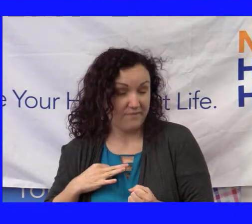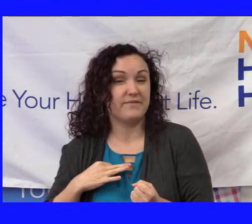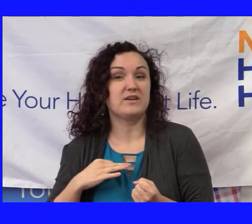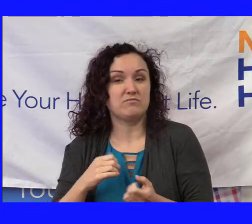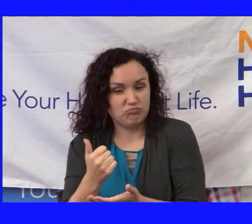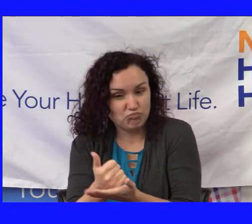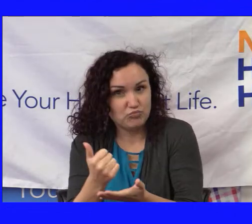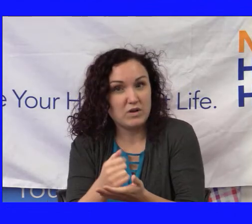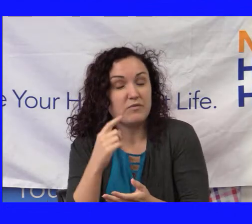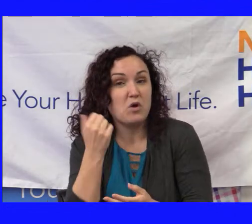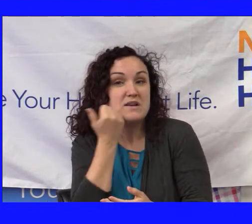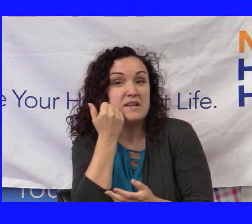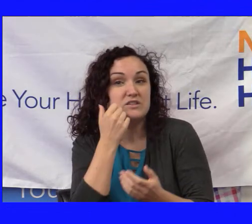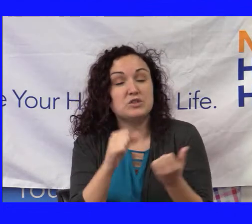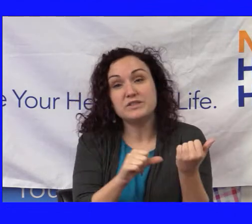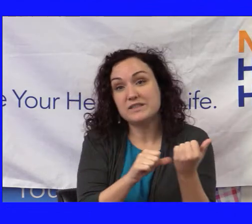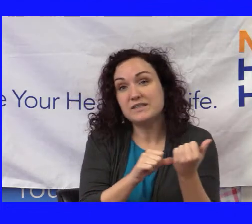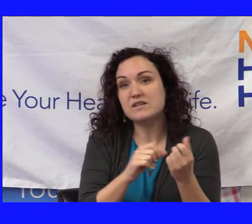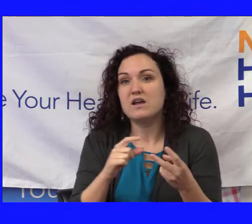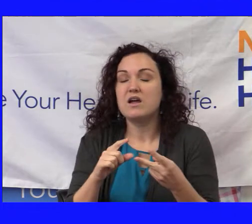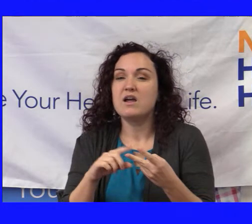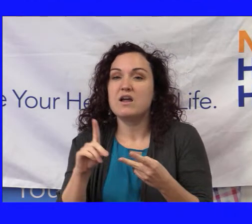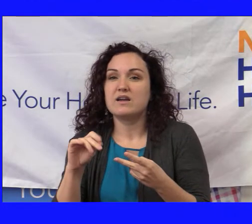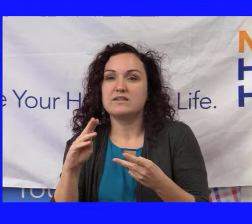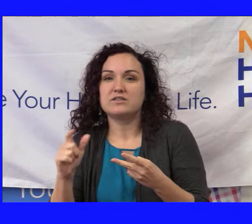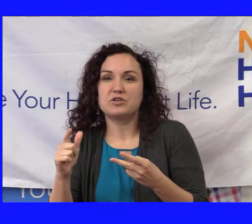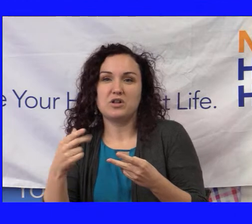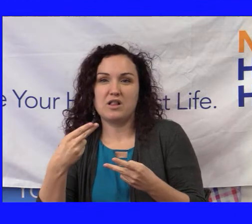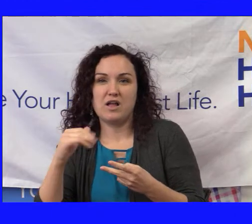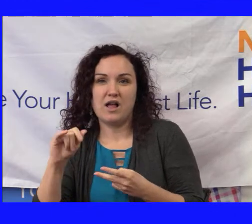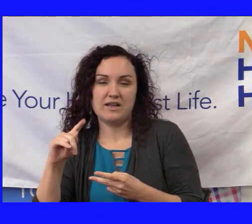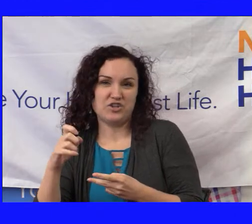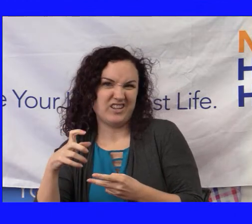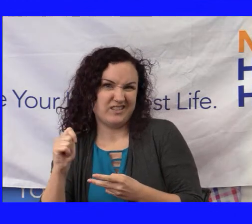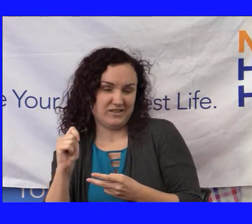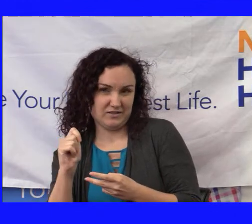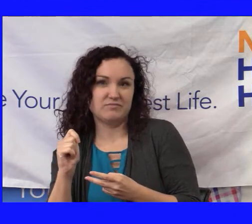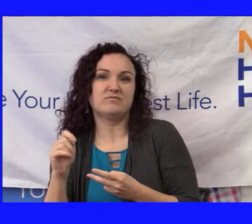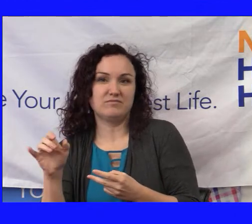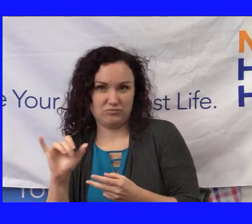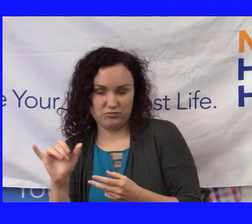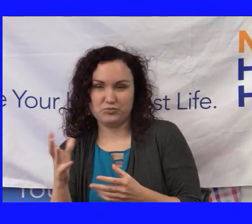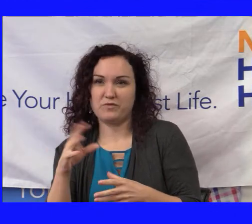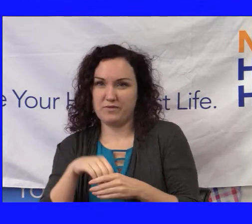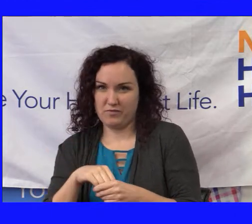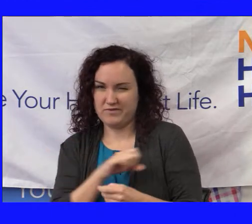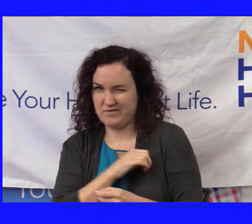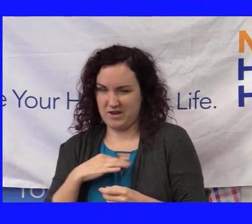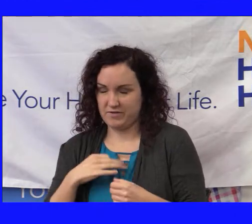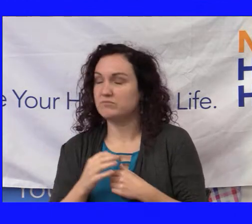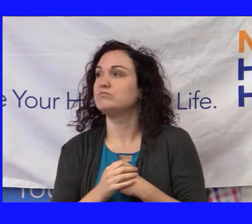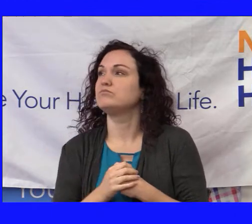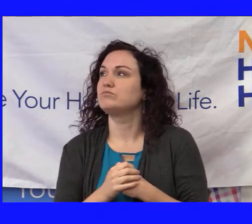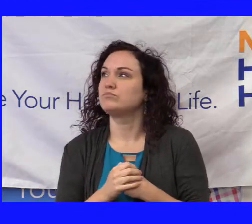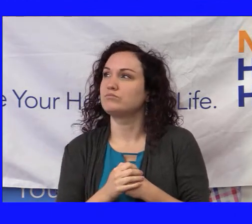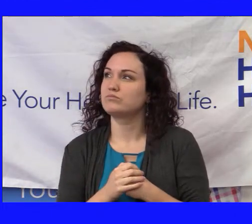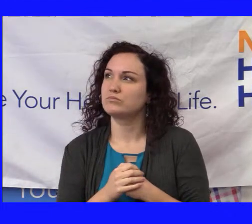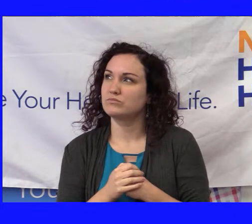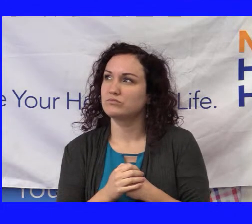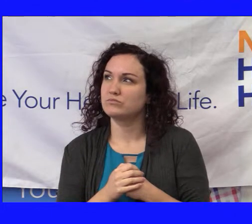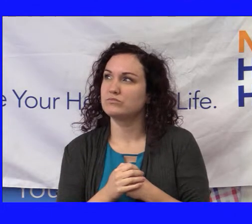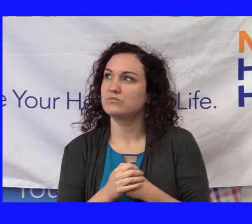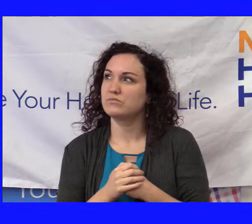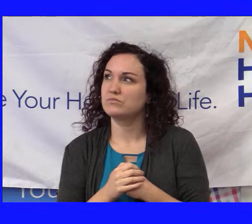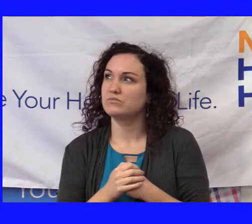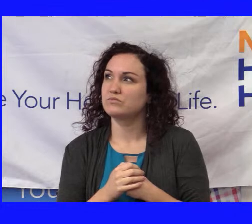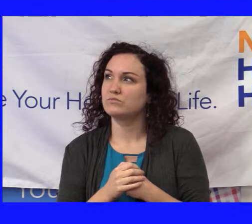assistants, and dental hygienists number approximately 20. And that is the